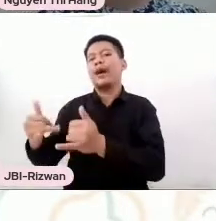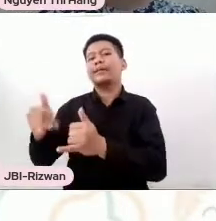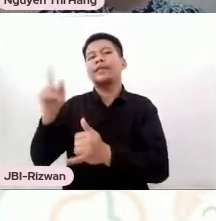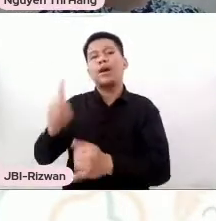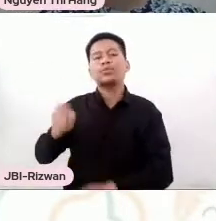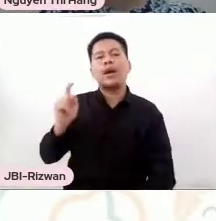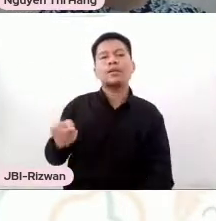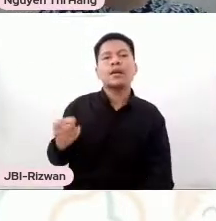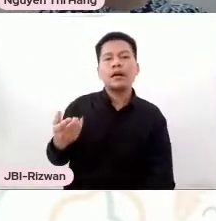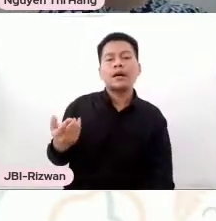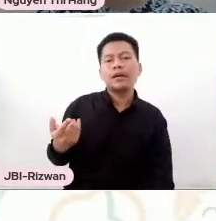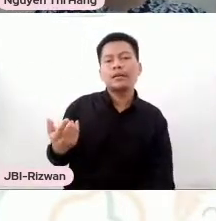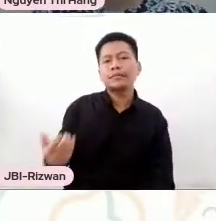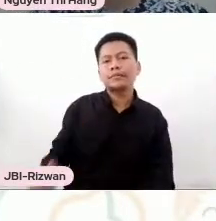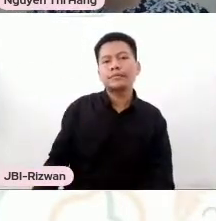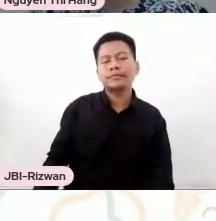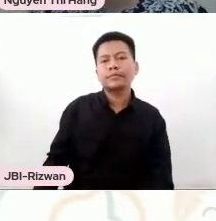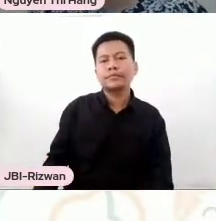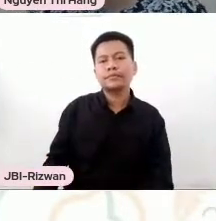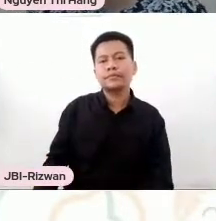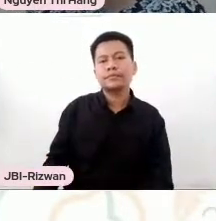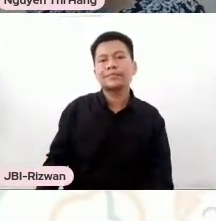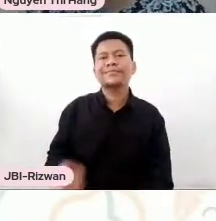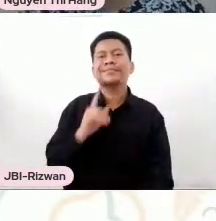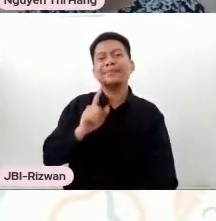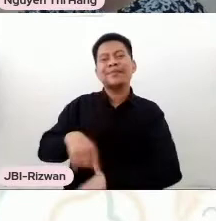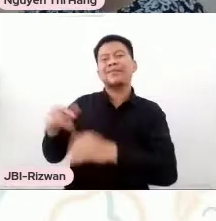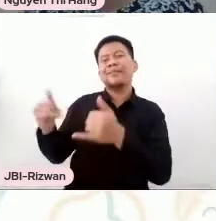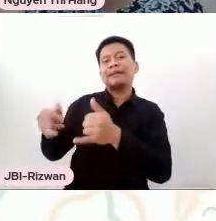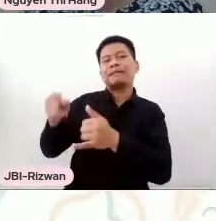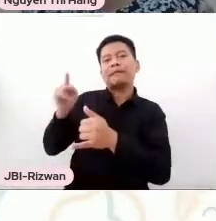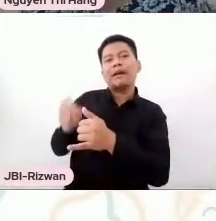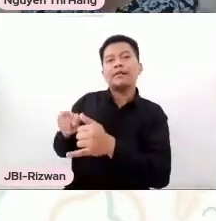Because in playtime, they can learn how to